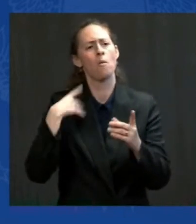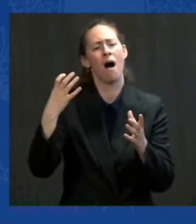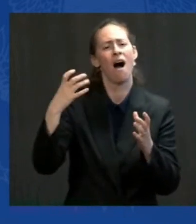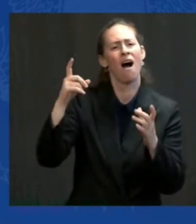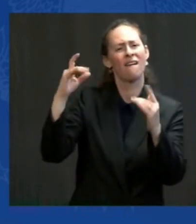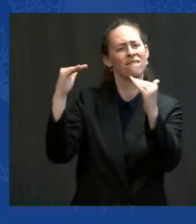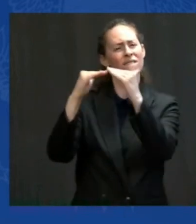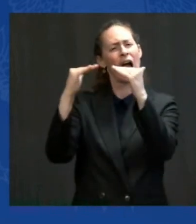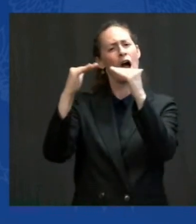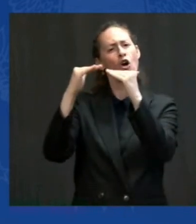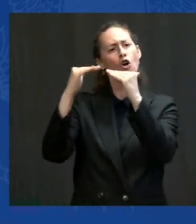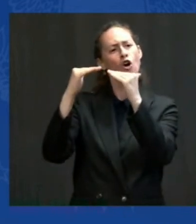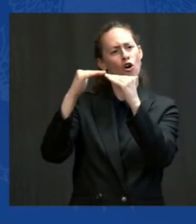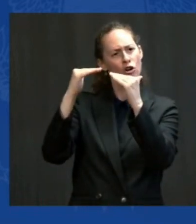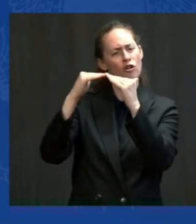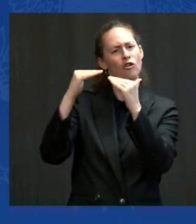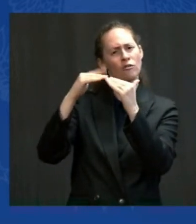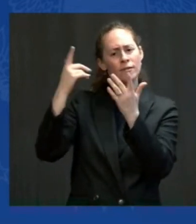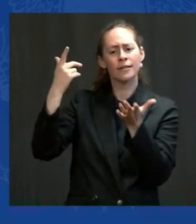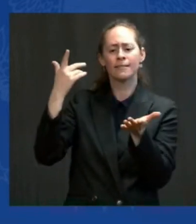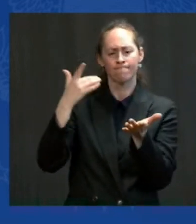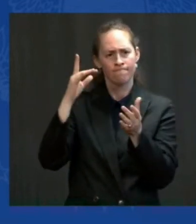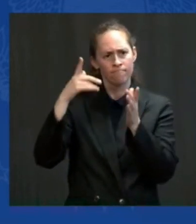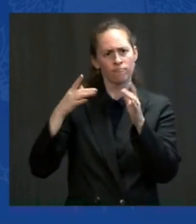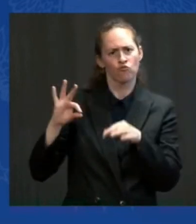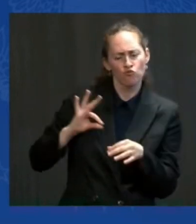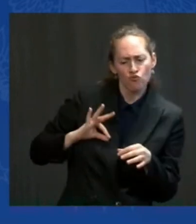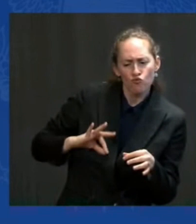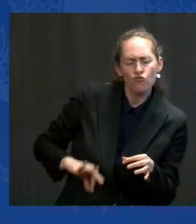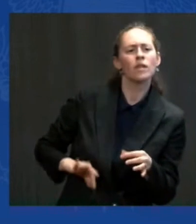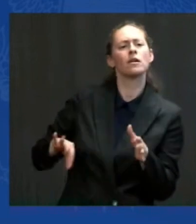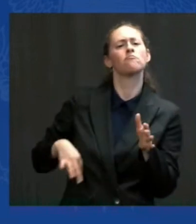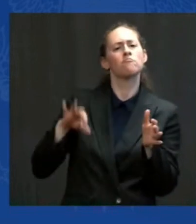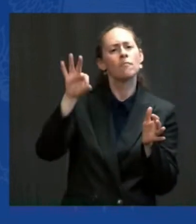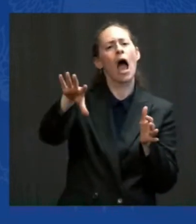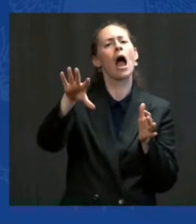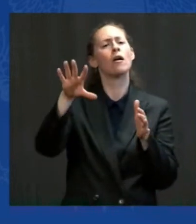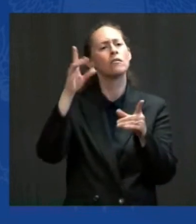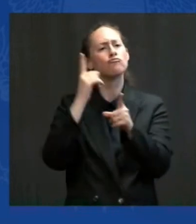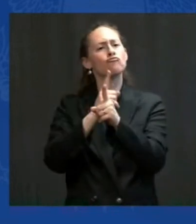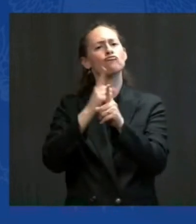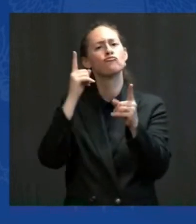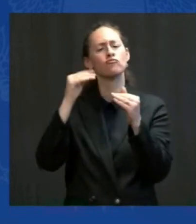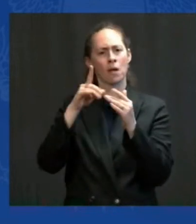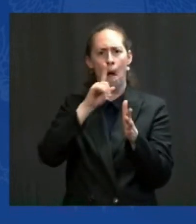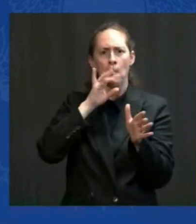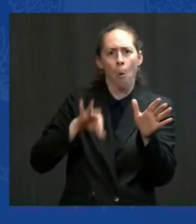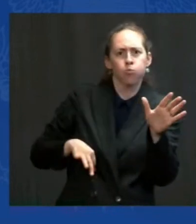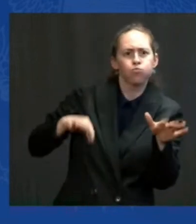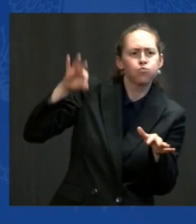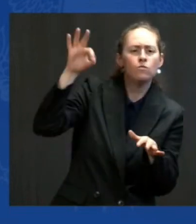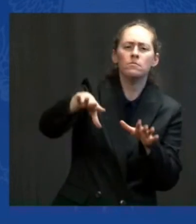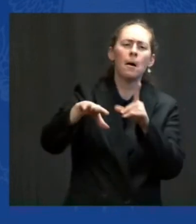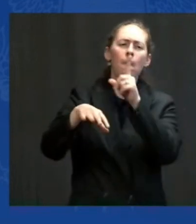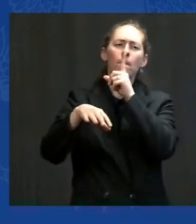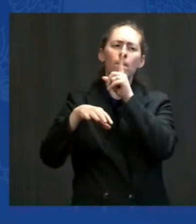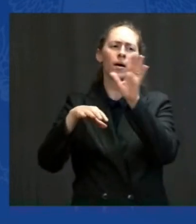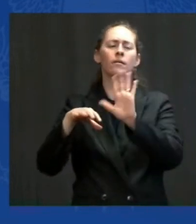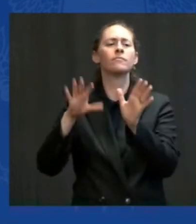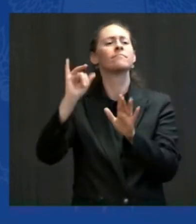gouge anybody. Everybody has to get in the game. If we put in place a minimum 15%